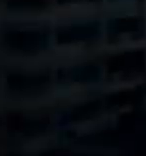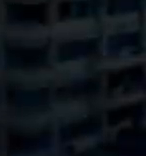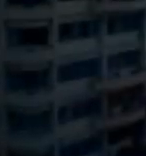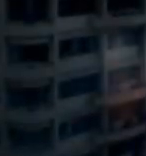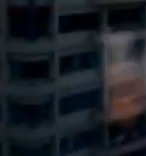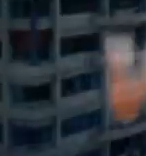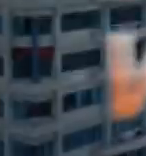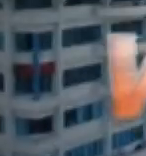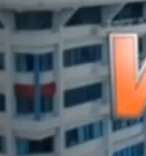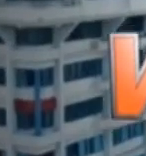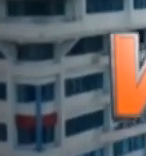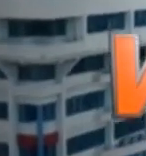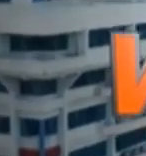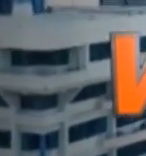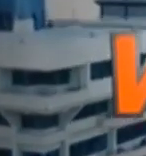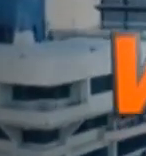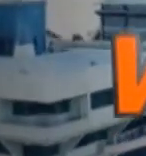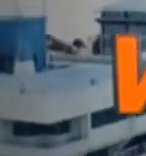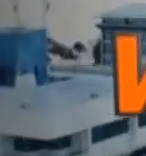own.